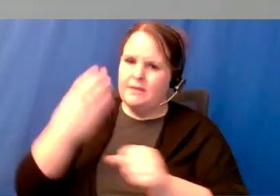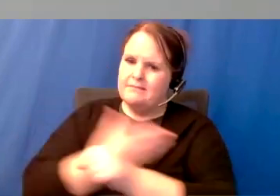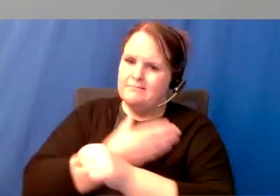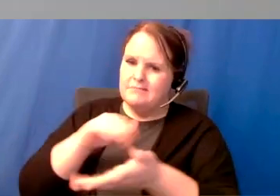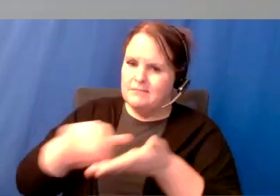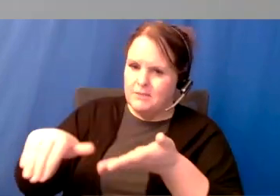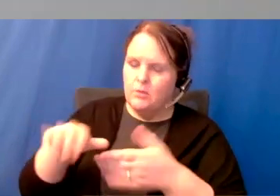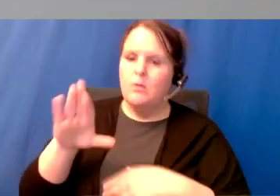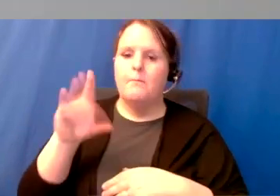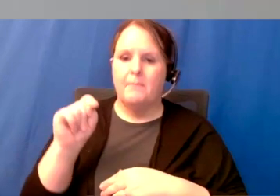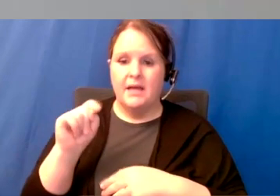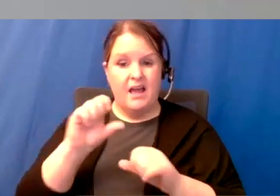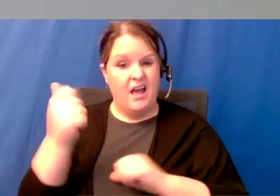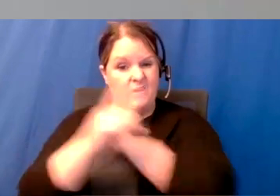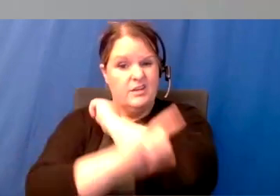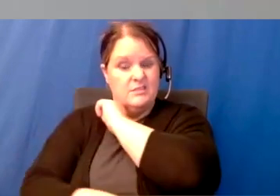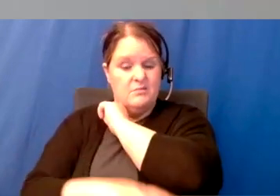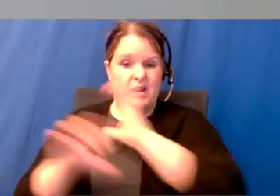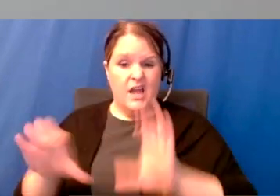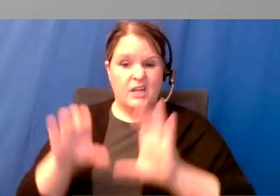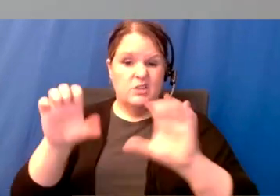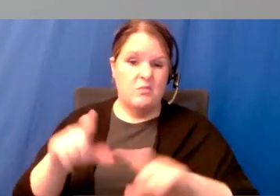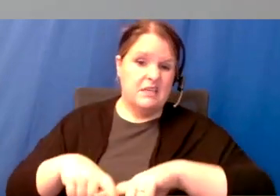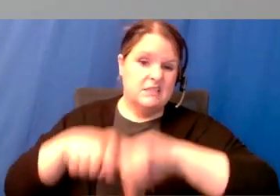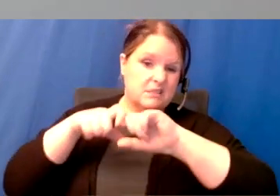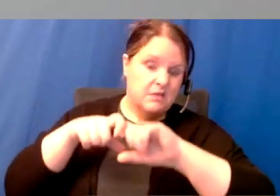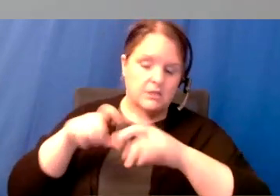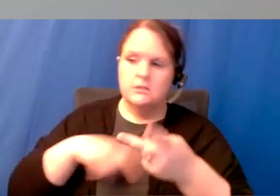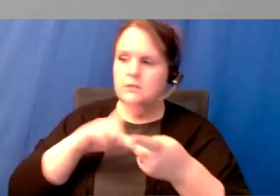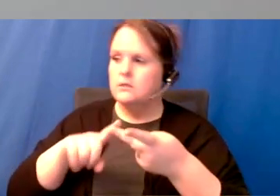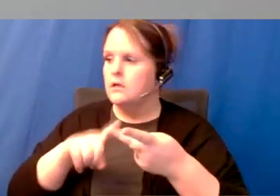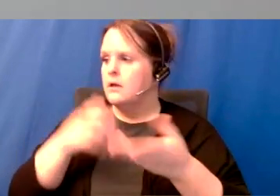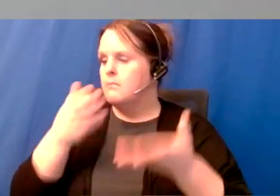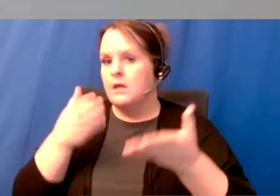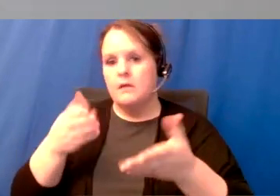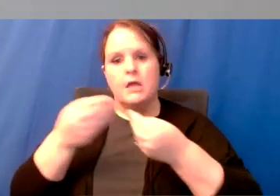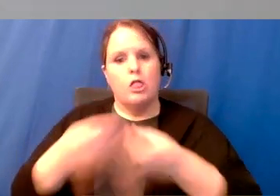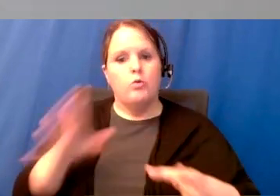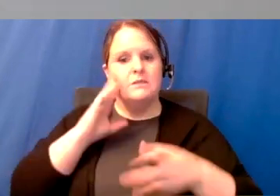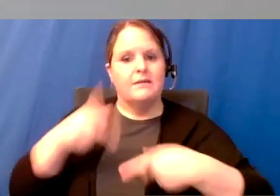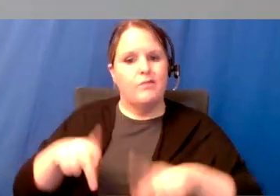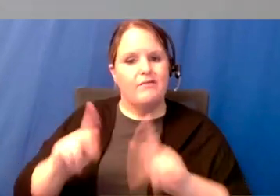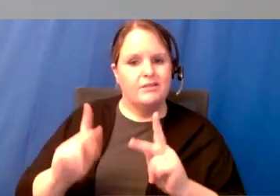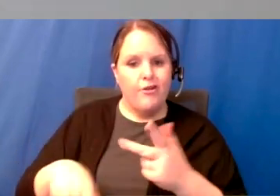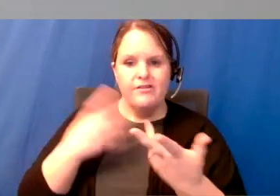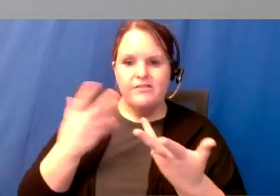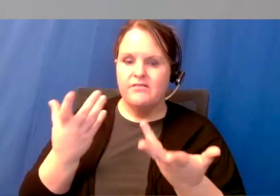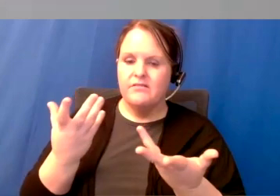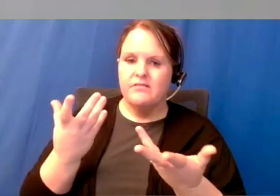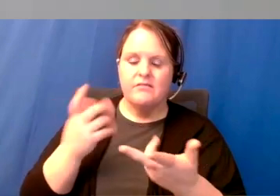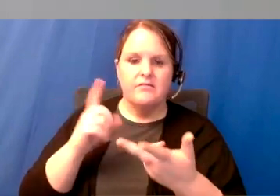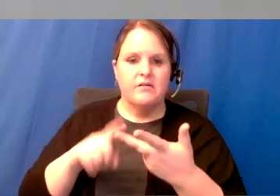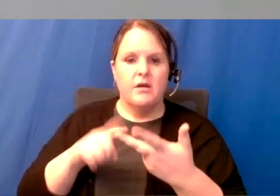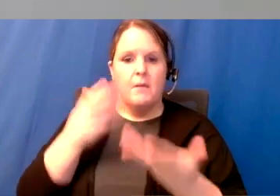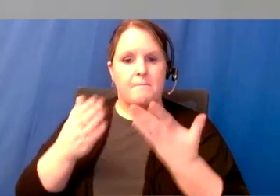disciplinary actions, maybe suspension, maybe losing certain privileges, losing the oversight that you